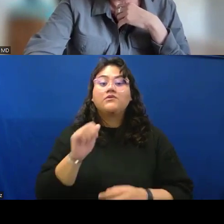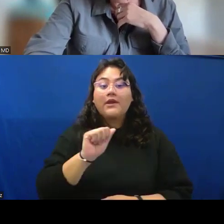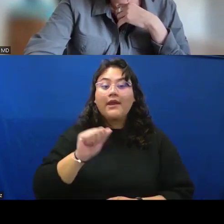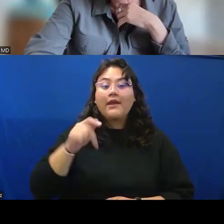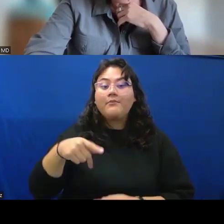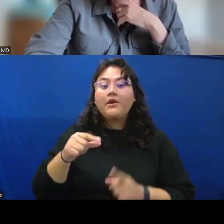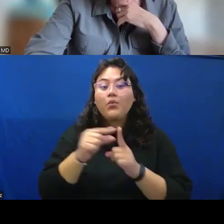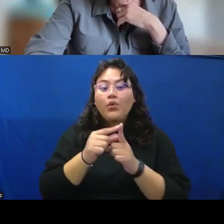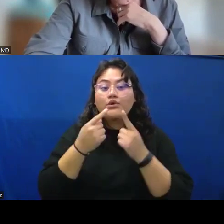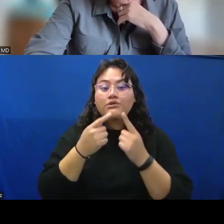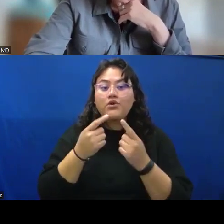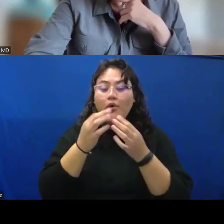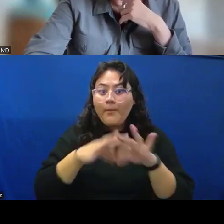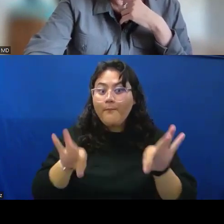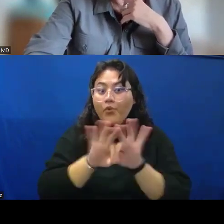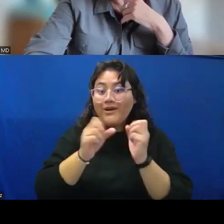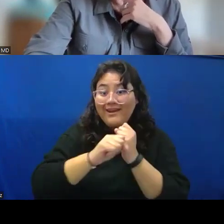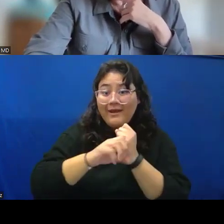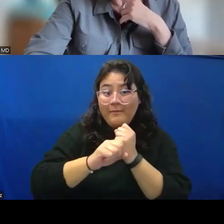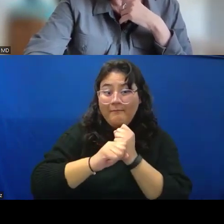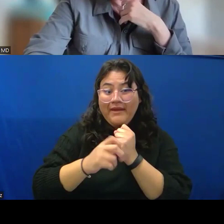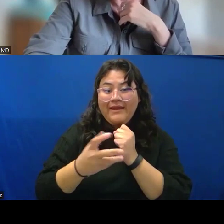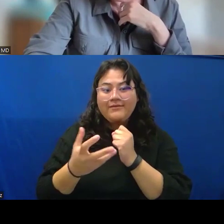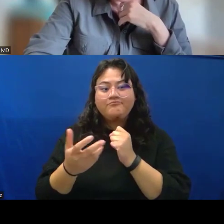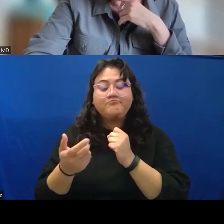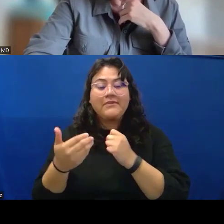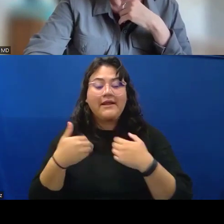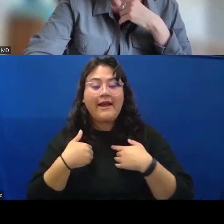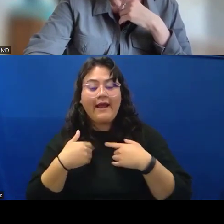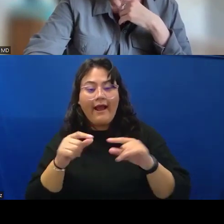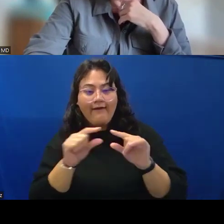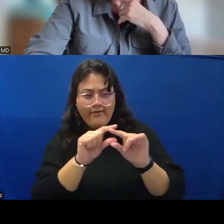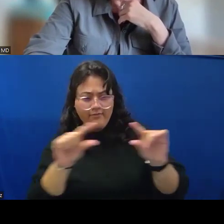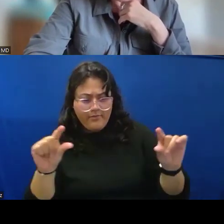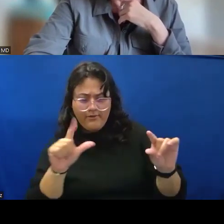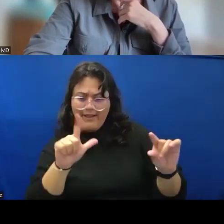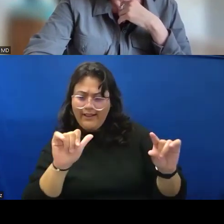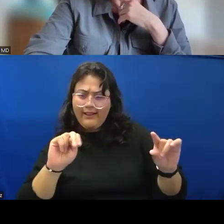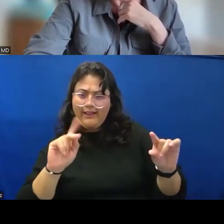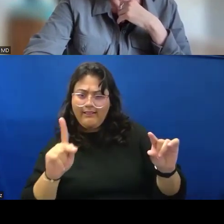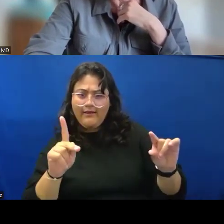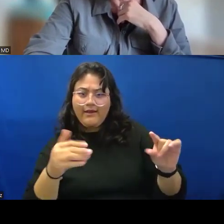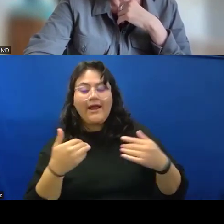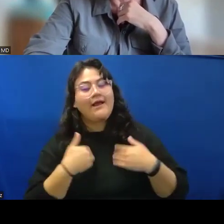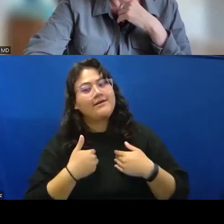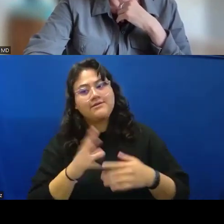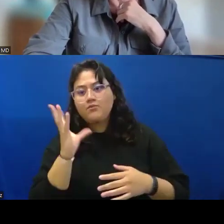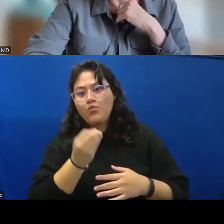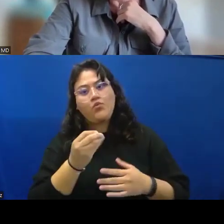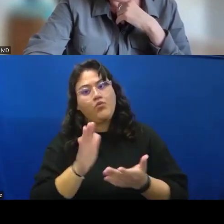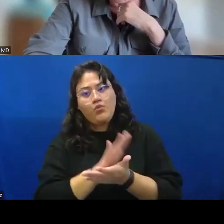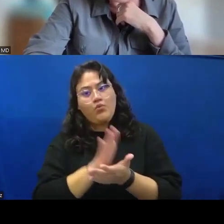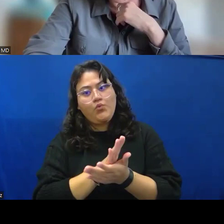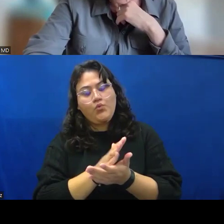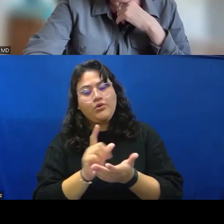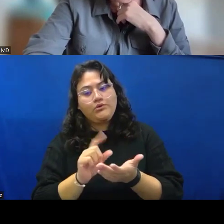I've included the webpage link at the bottom of this slide, and it's really a beautiful document. If you're interested, you should